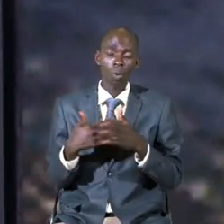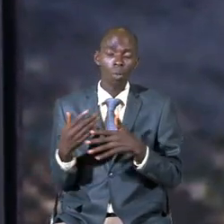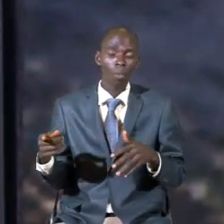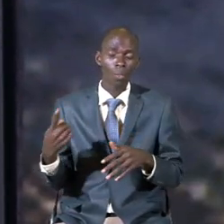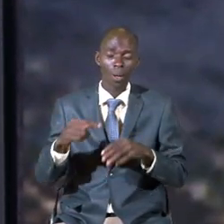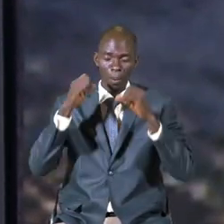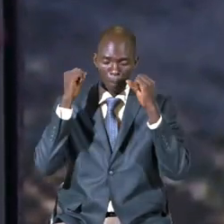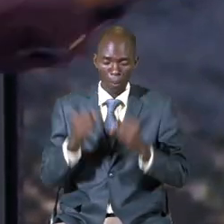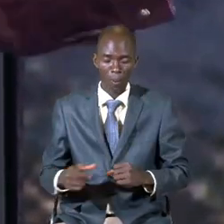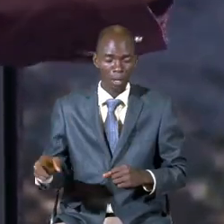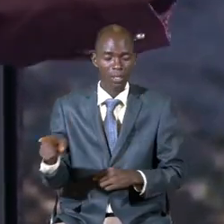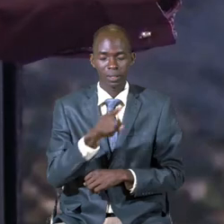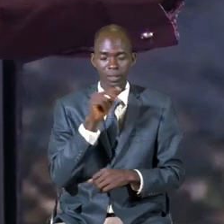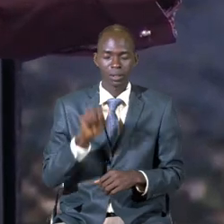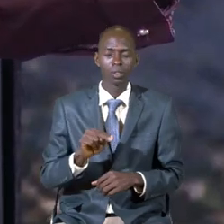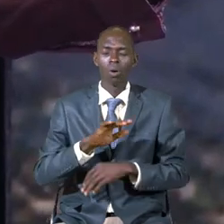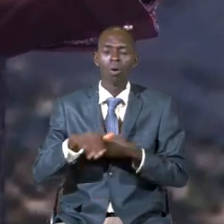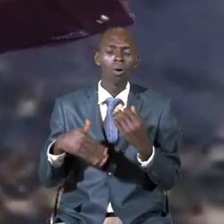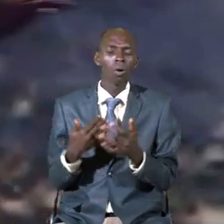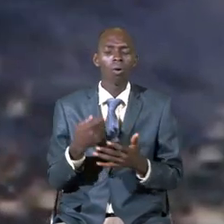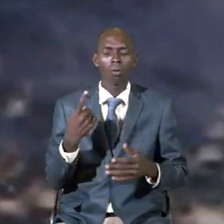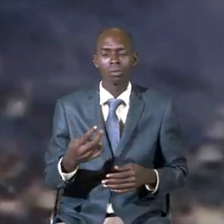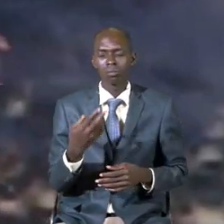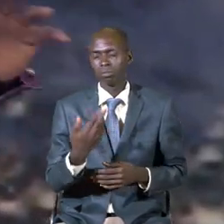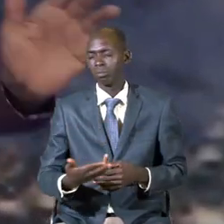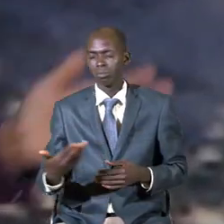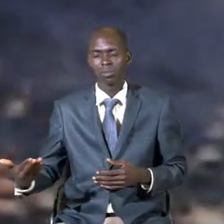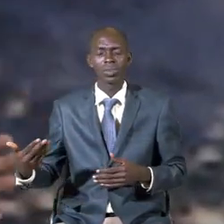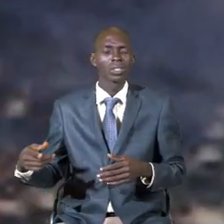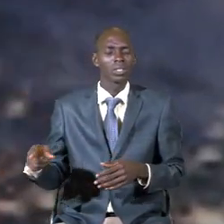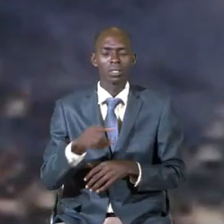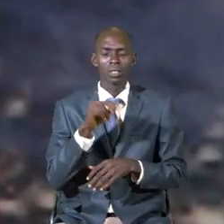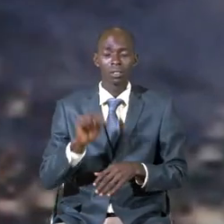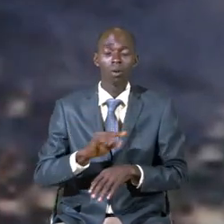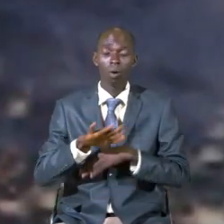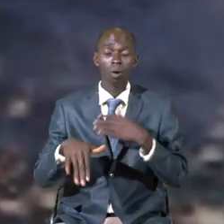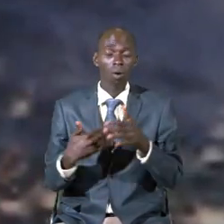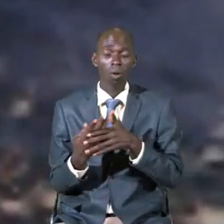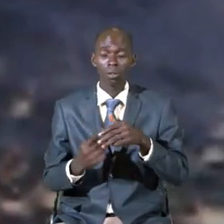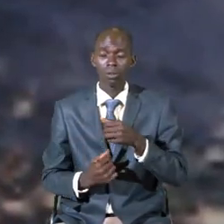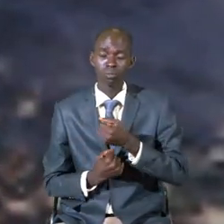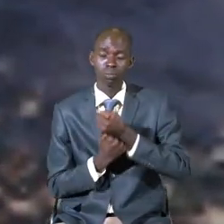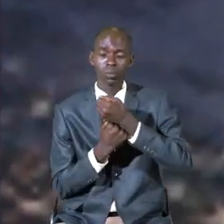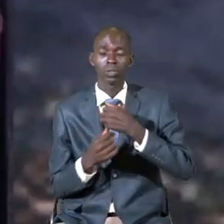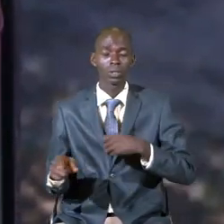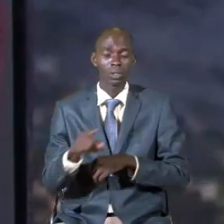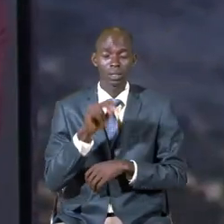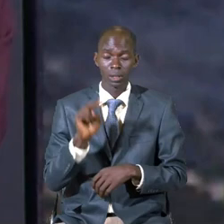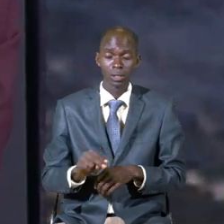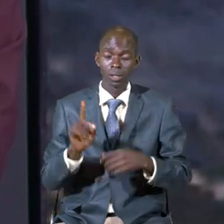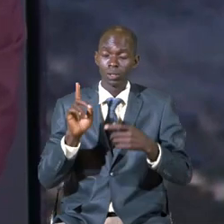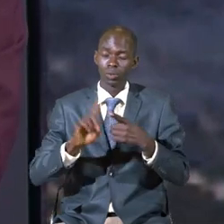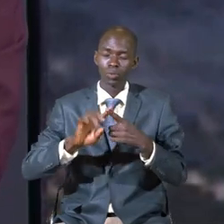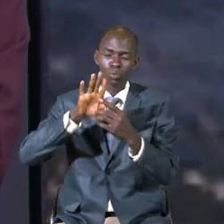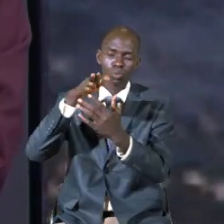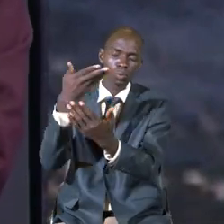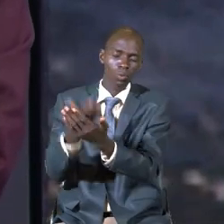all the resources they need all the support they need to get to the